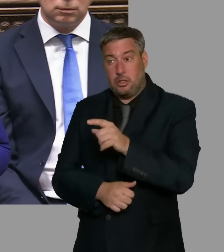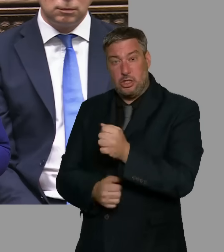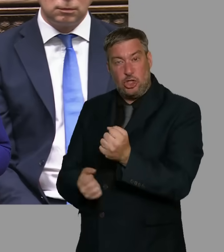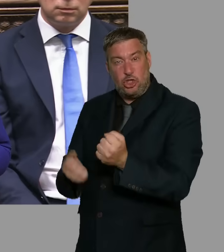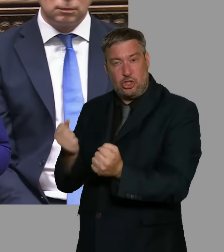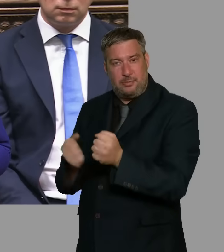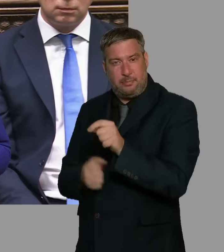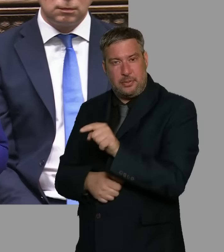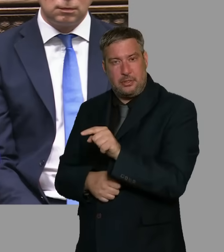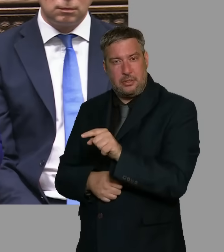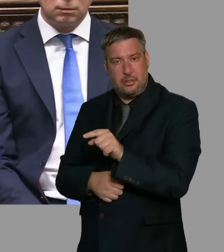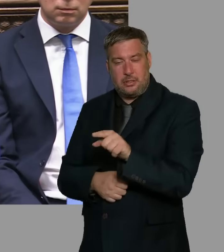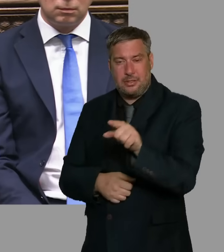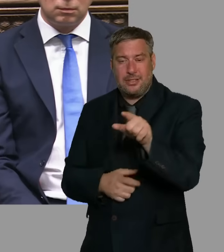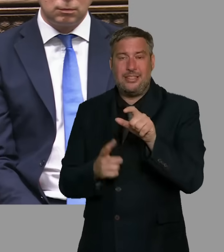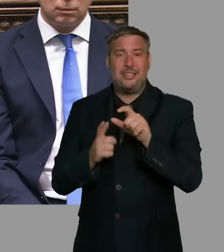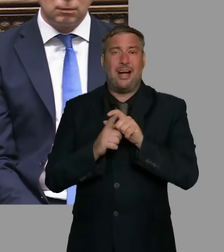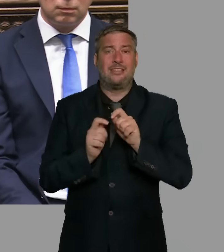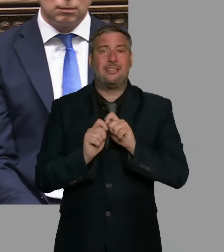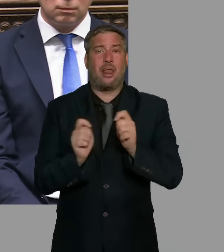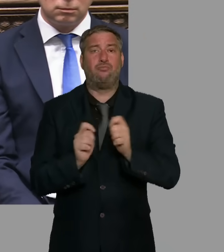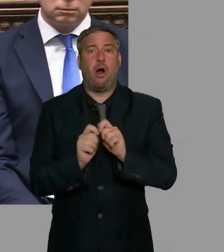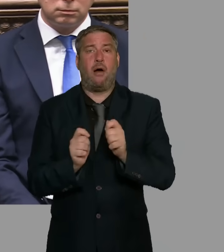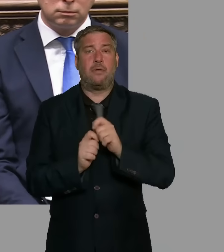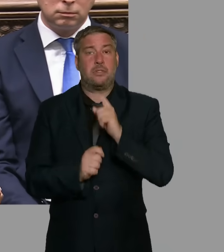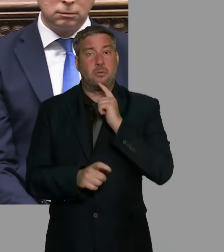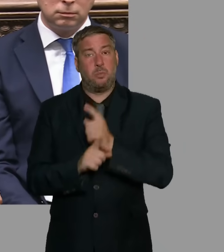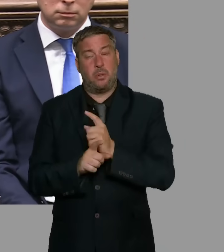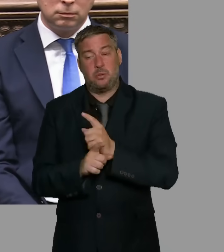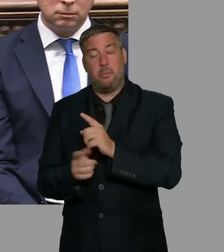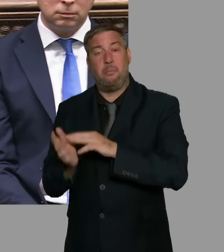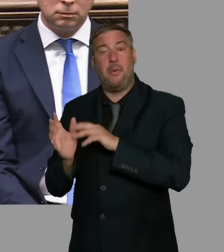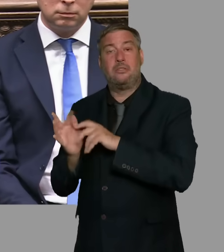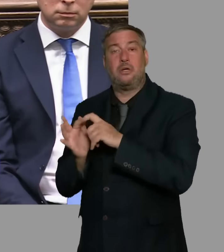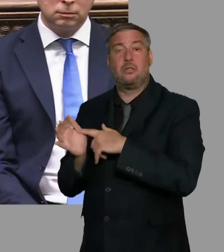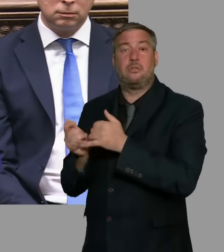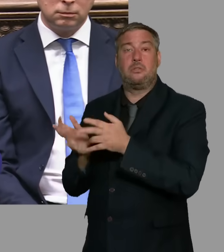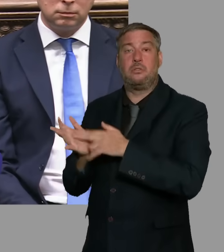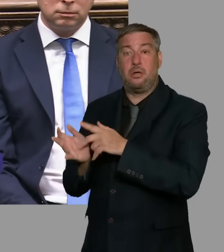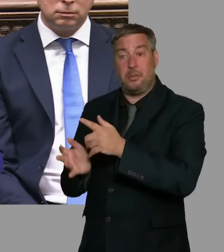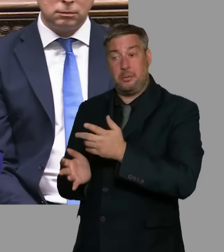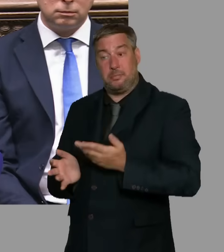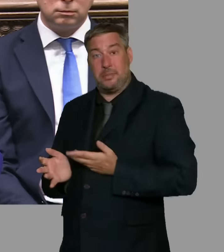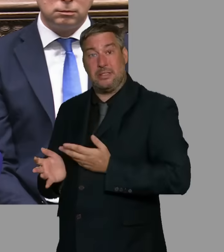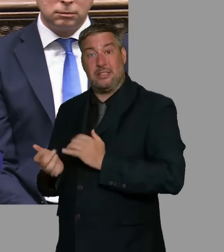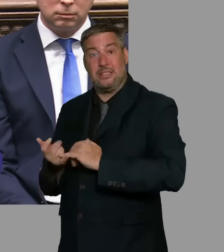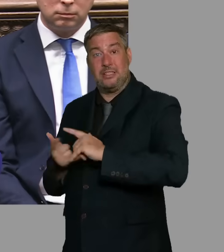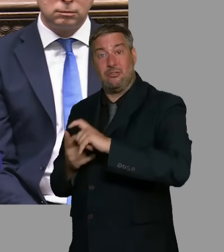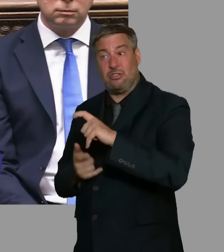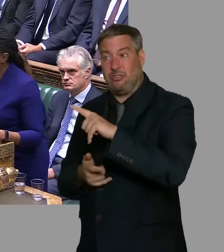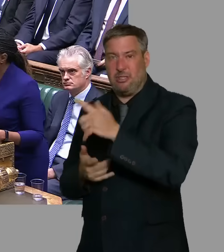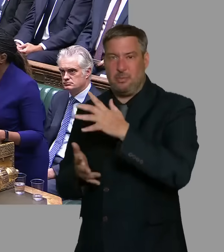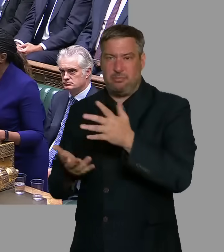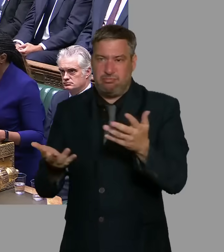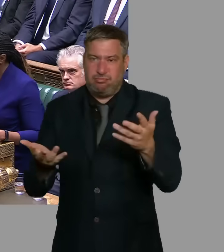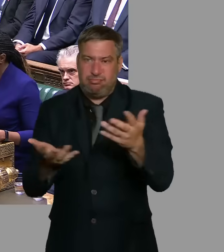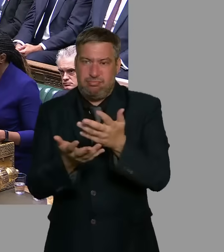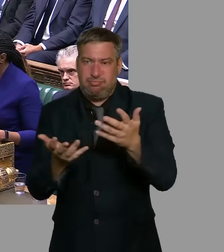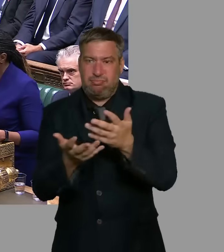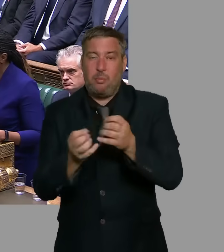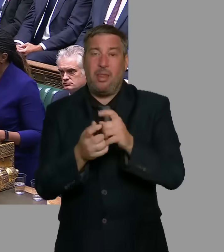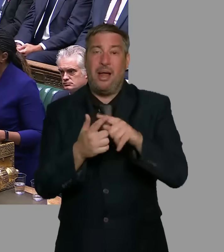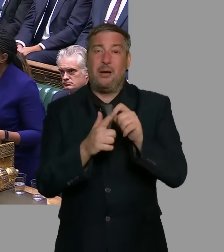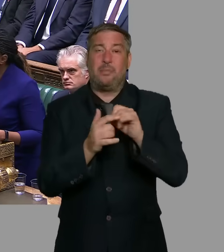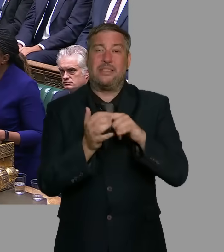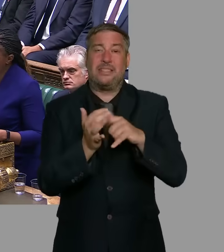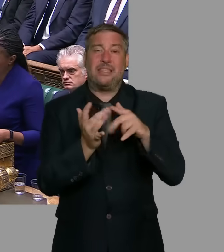he was Business Secretary, and that this occurred after Epstein had been convicted of child sex